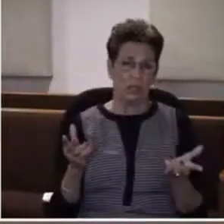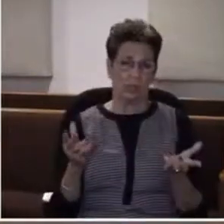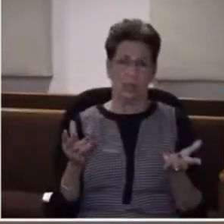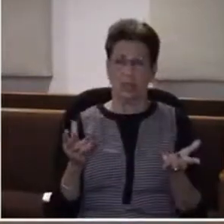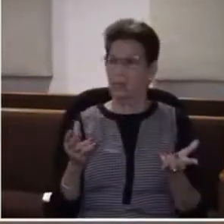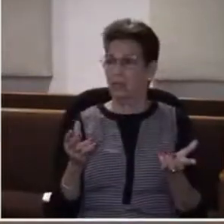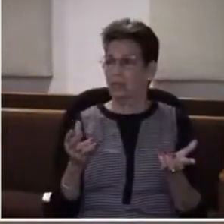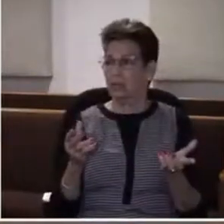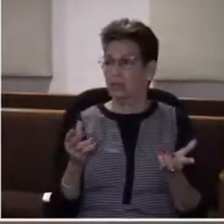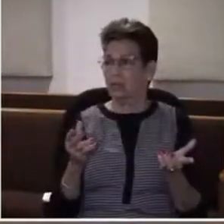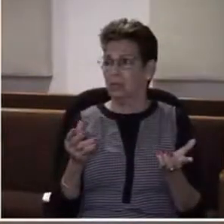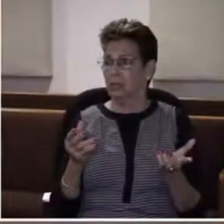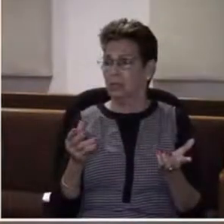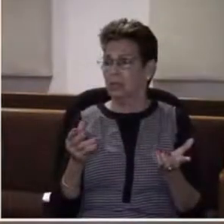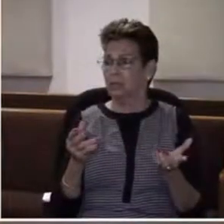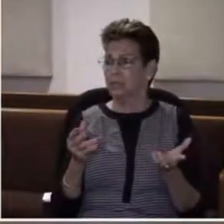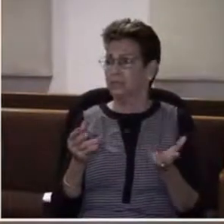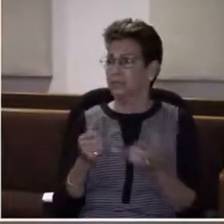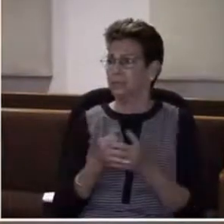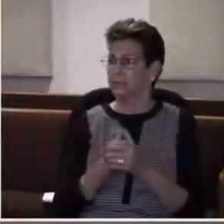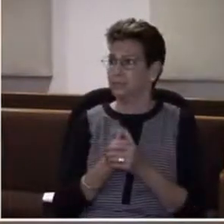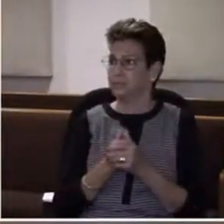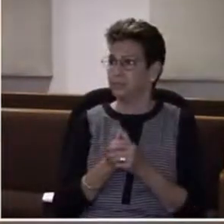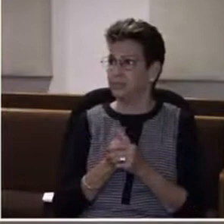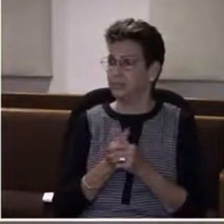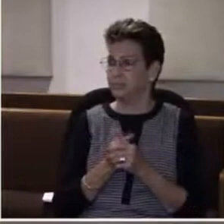This would be, I do believe,